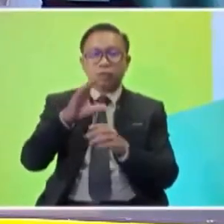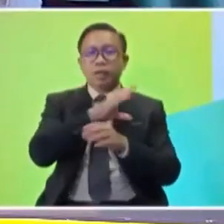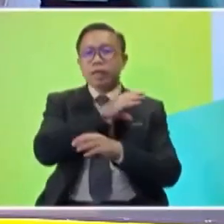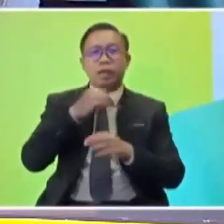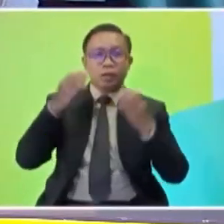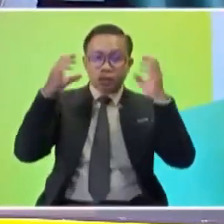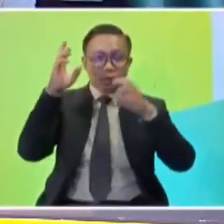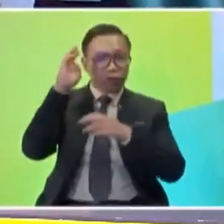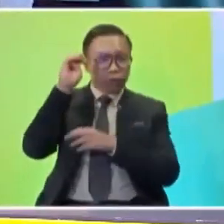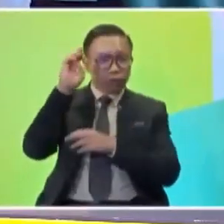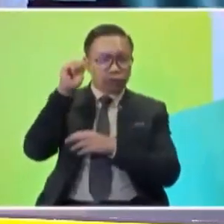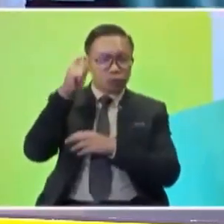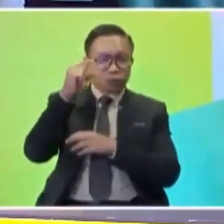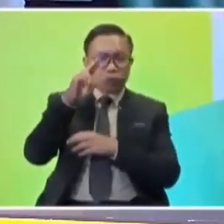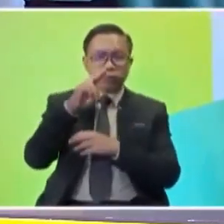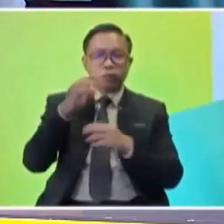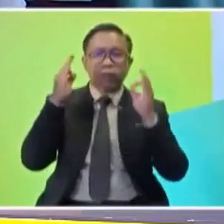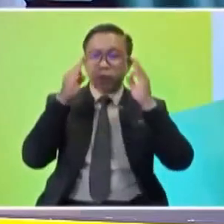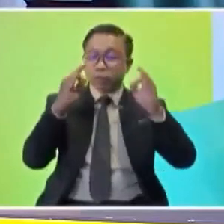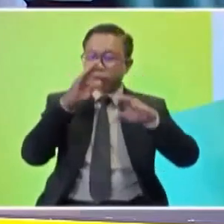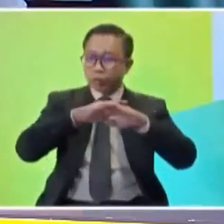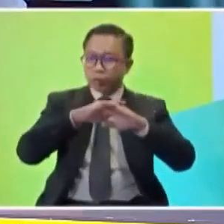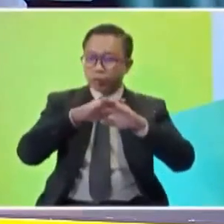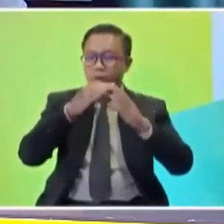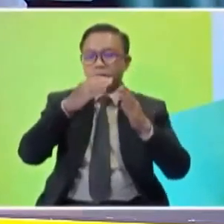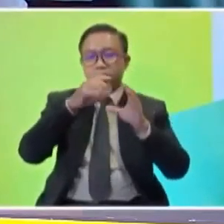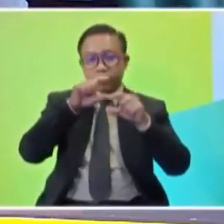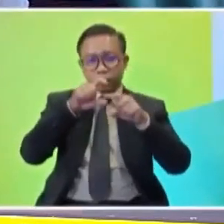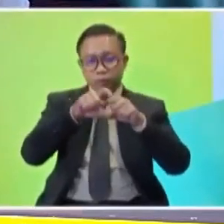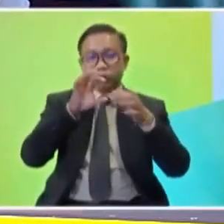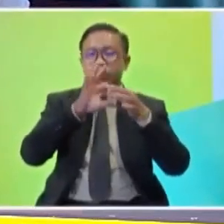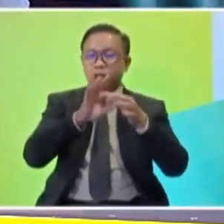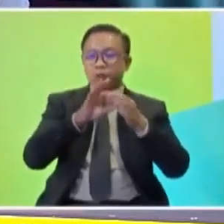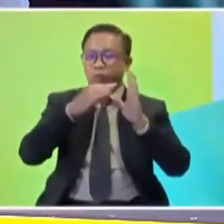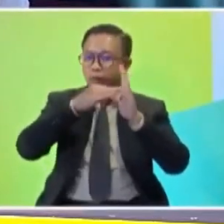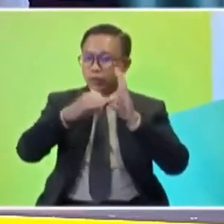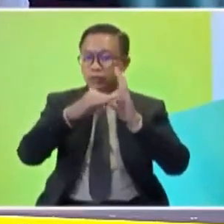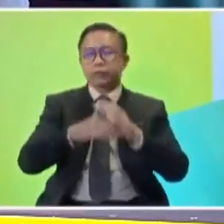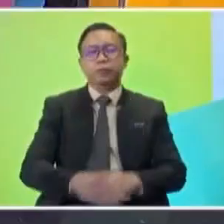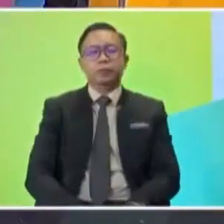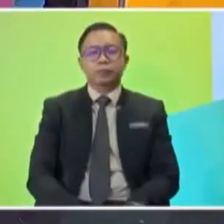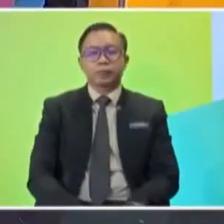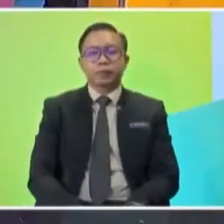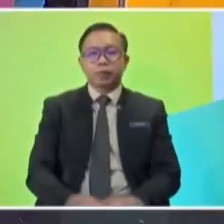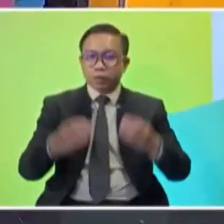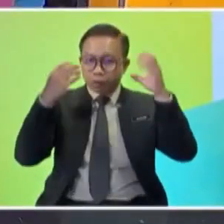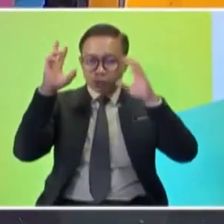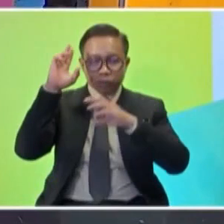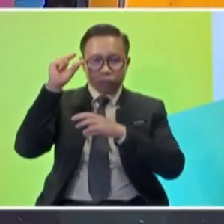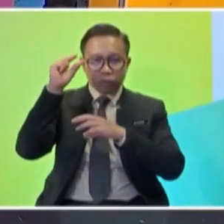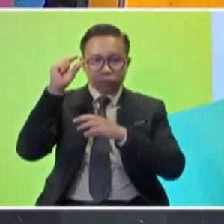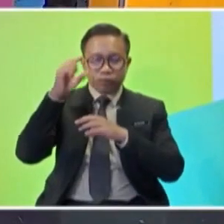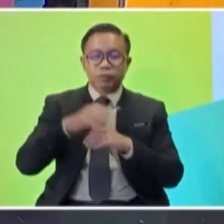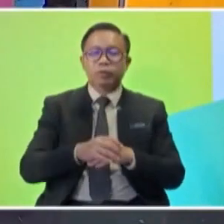Ragu. And today we are focusing on the topic of division of fractions. Alright, Mr. Ragu, I am so excited to